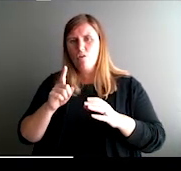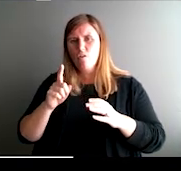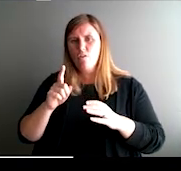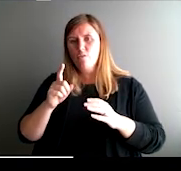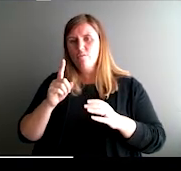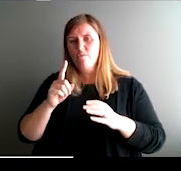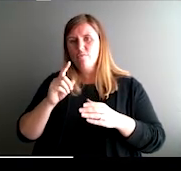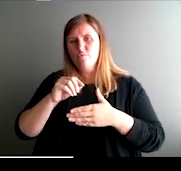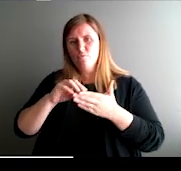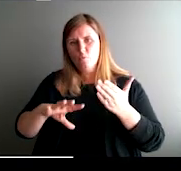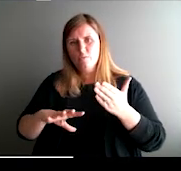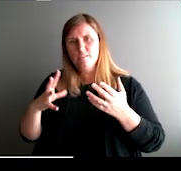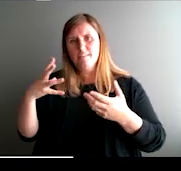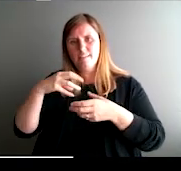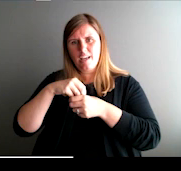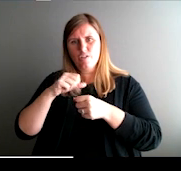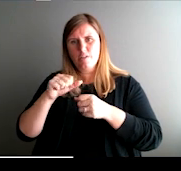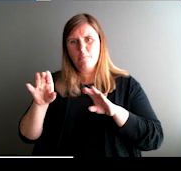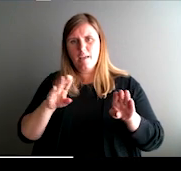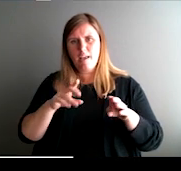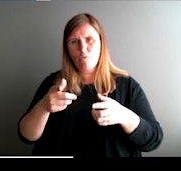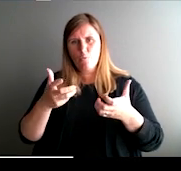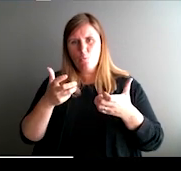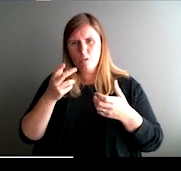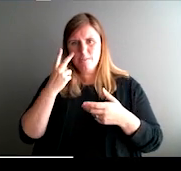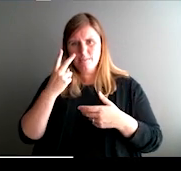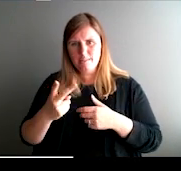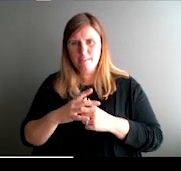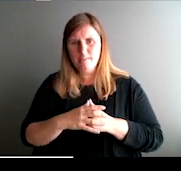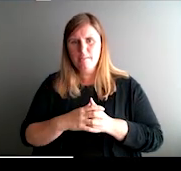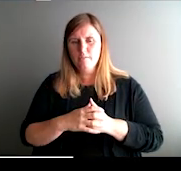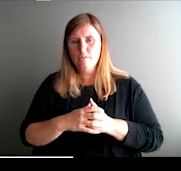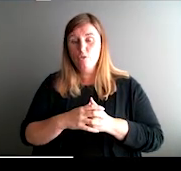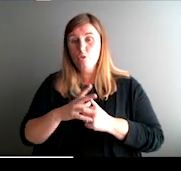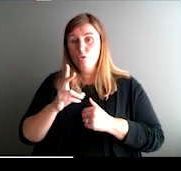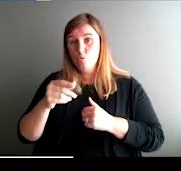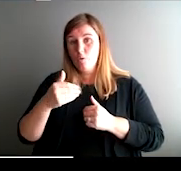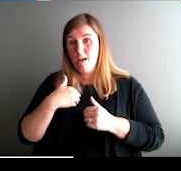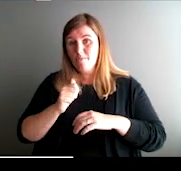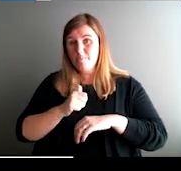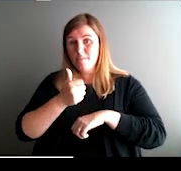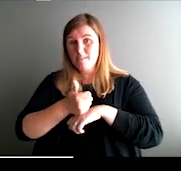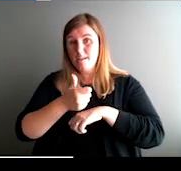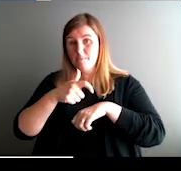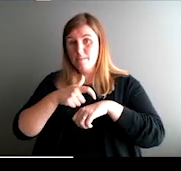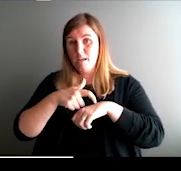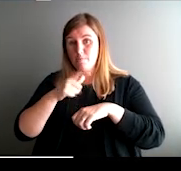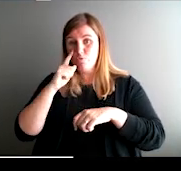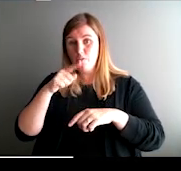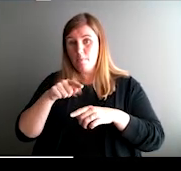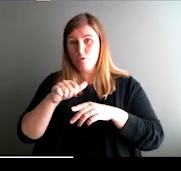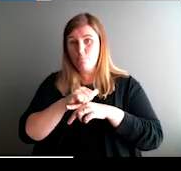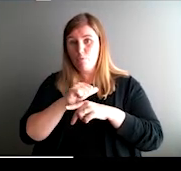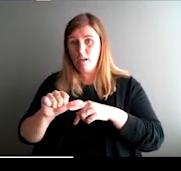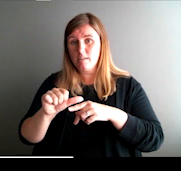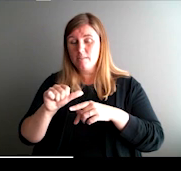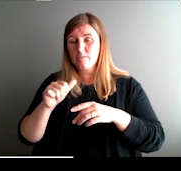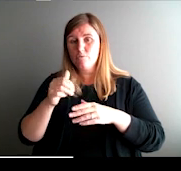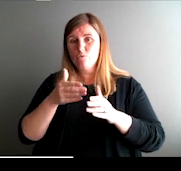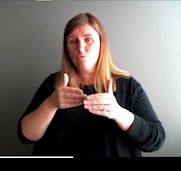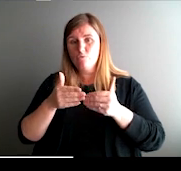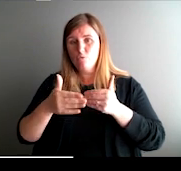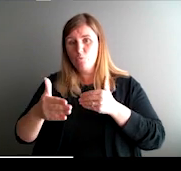student engaged in the behavior that you want to see? Have you set up times for the student to practice these things throughout the